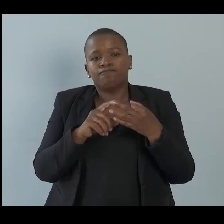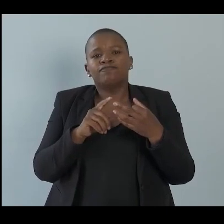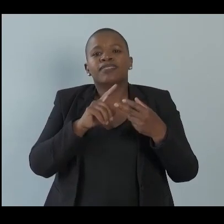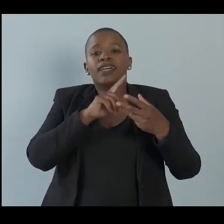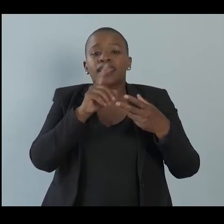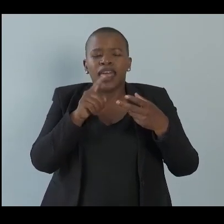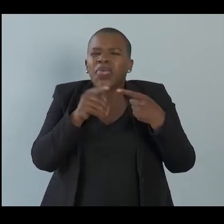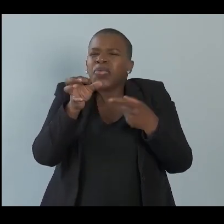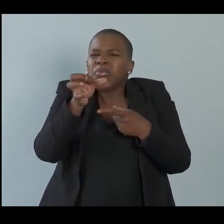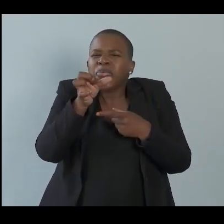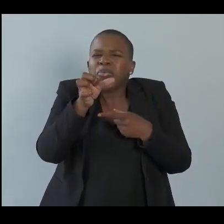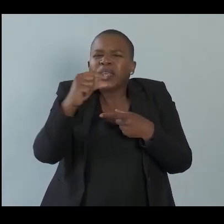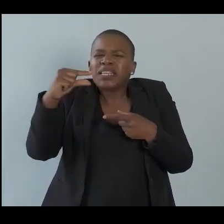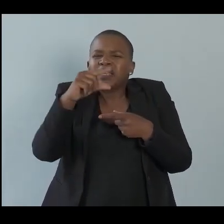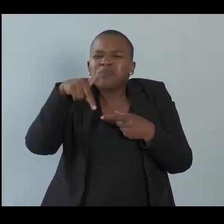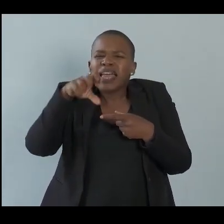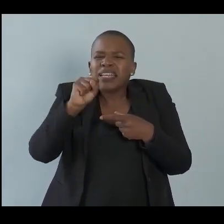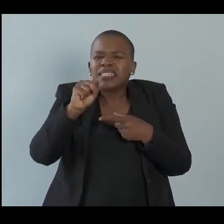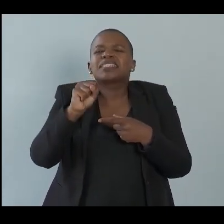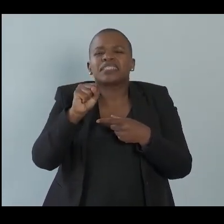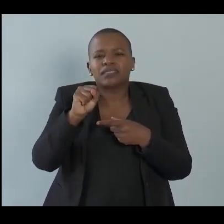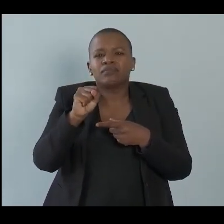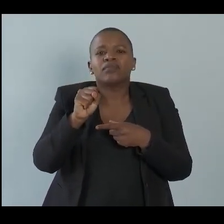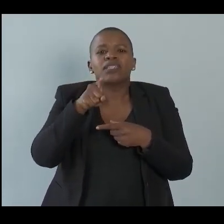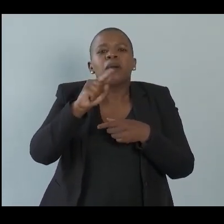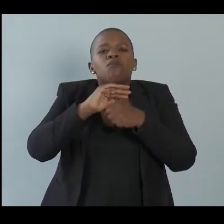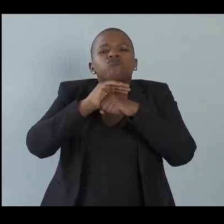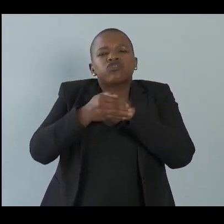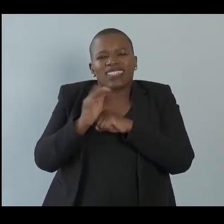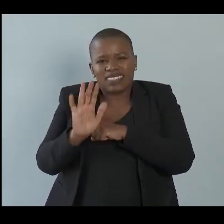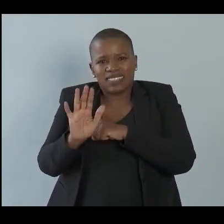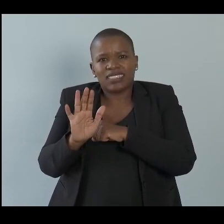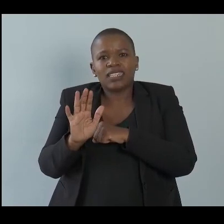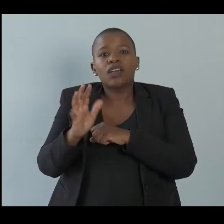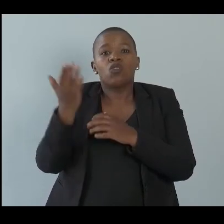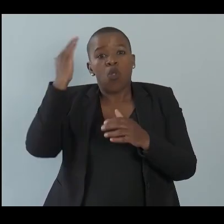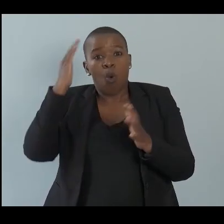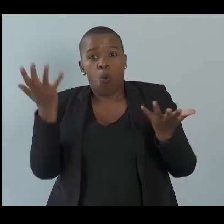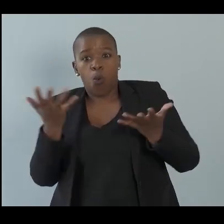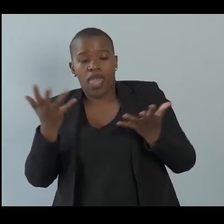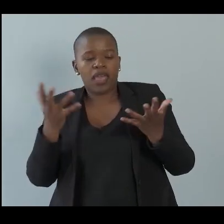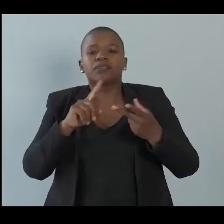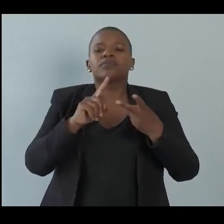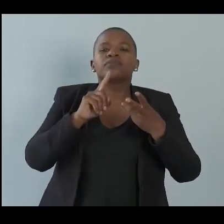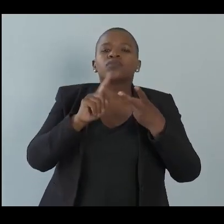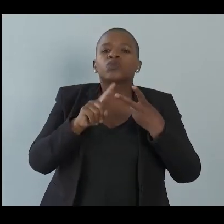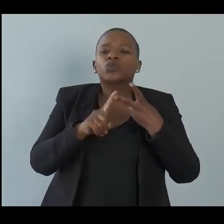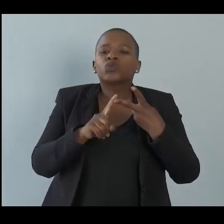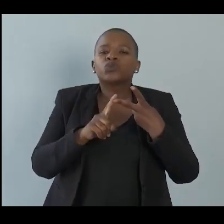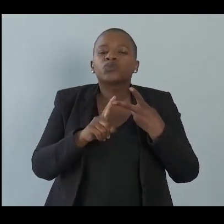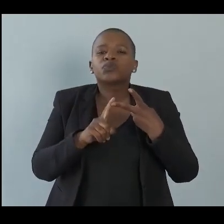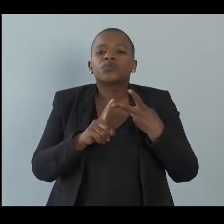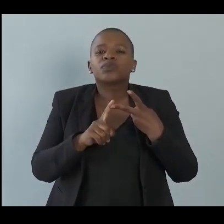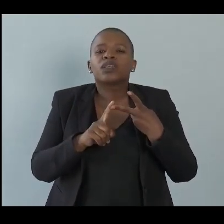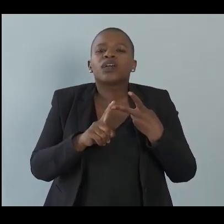better protect their non-motorized assets, but their valuable cargo as well. The second is an active RF device, which will improve